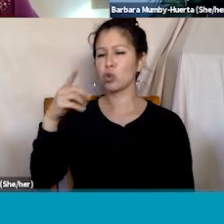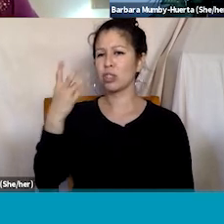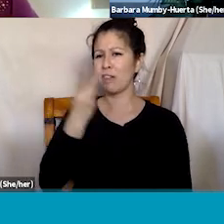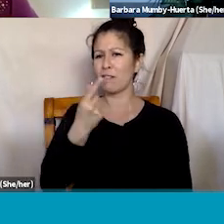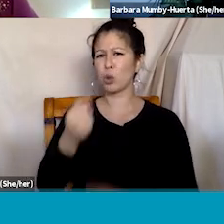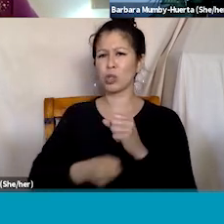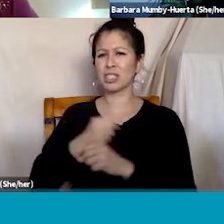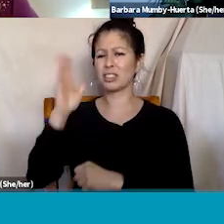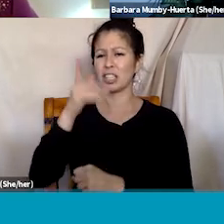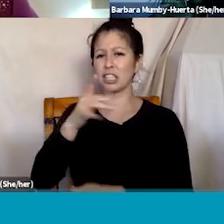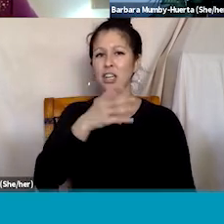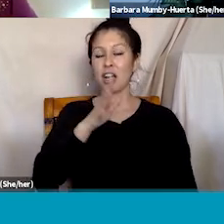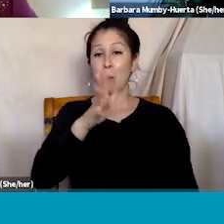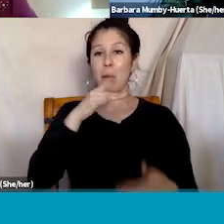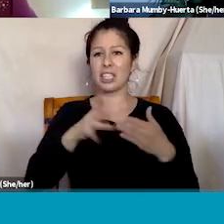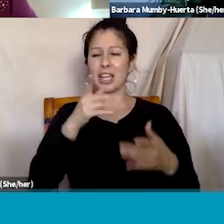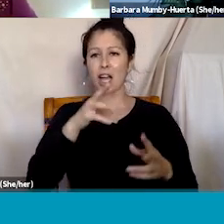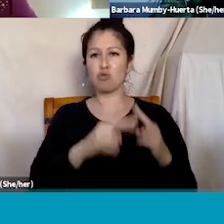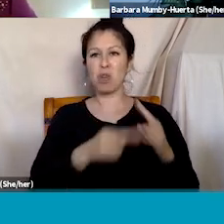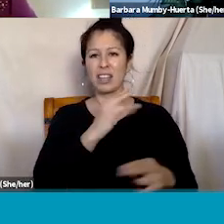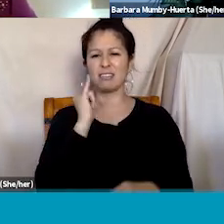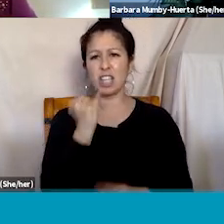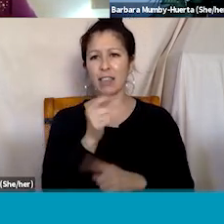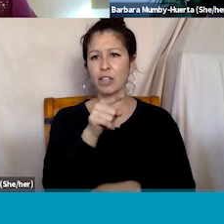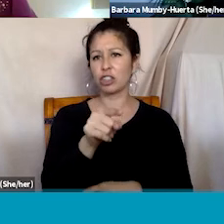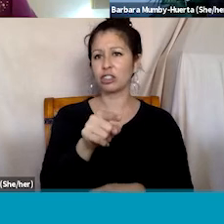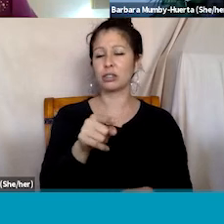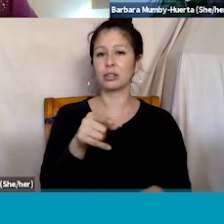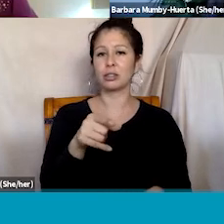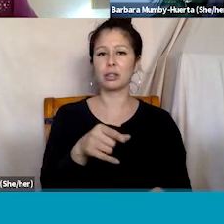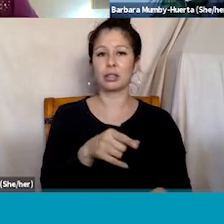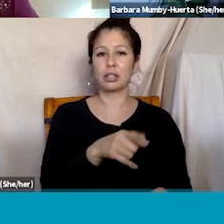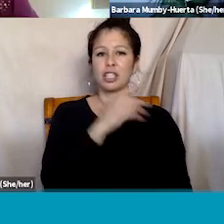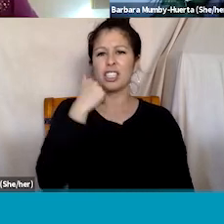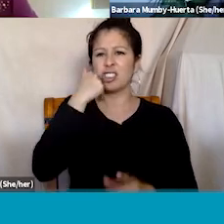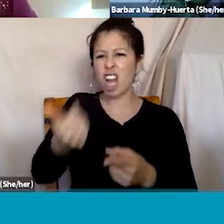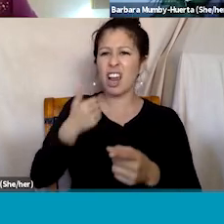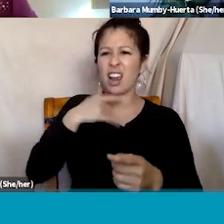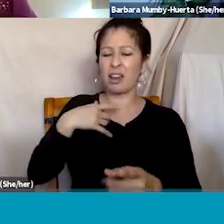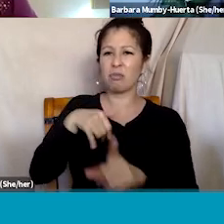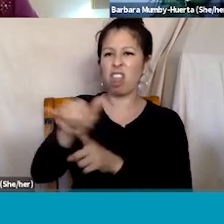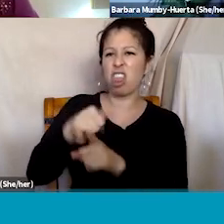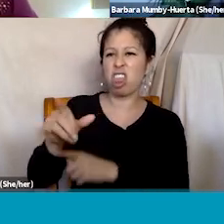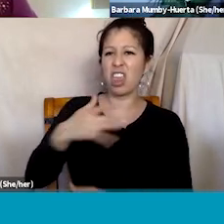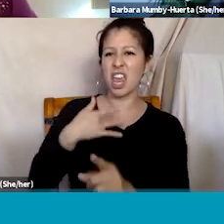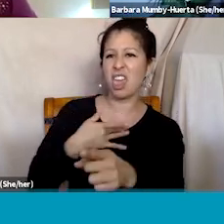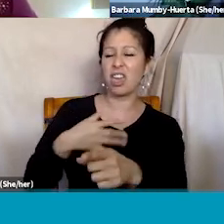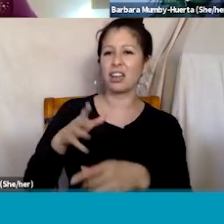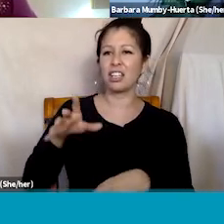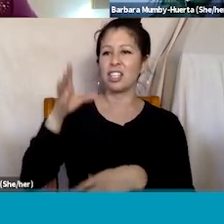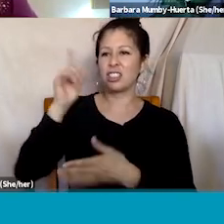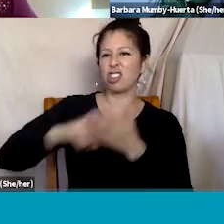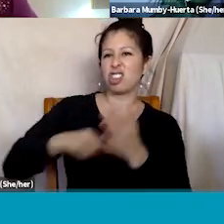jealous relatives on her mother's side who just shamed her, guilted her, judged her for